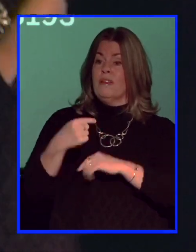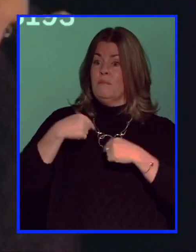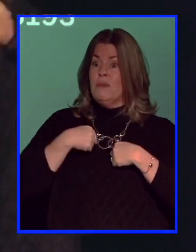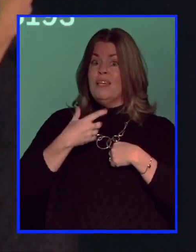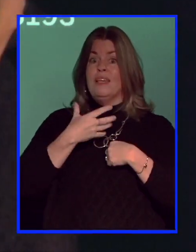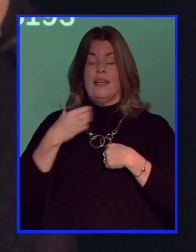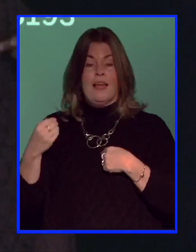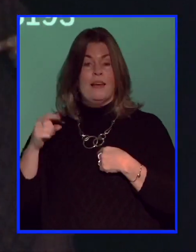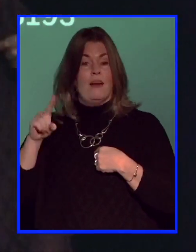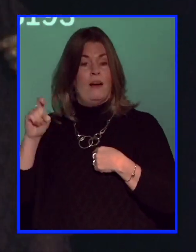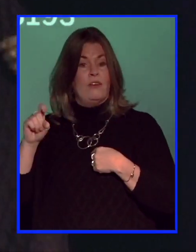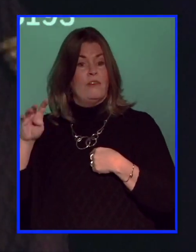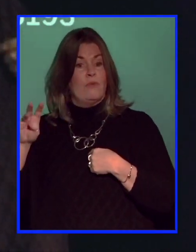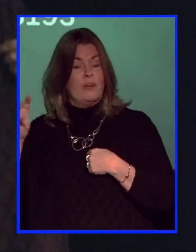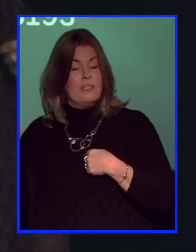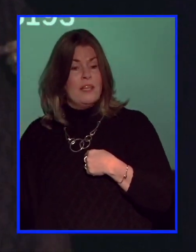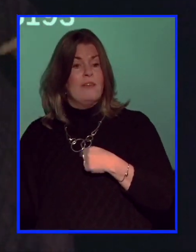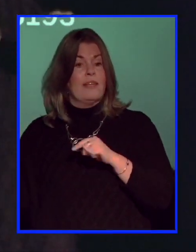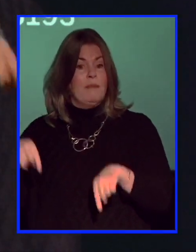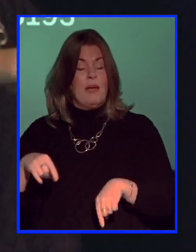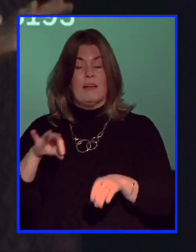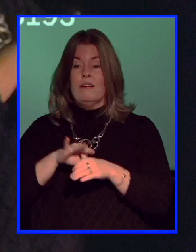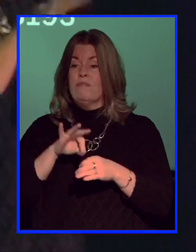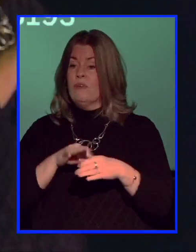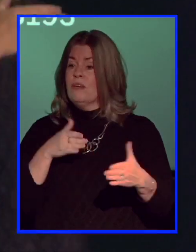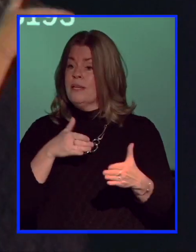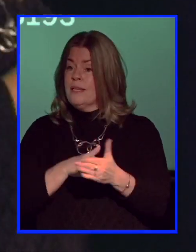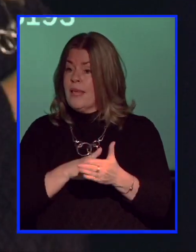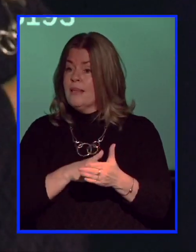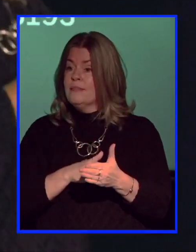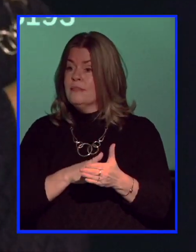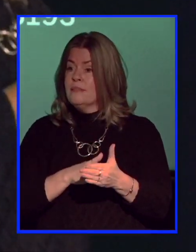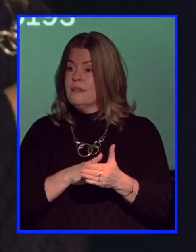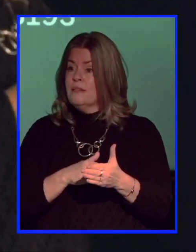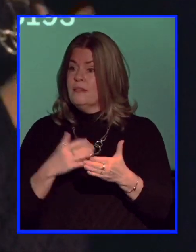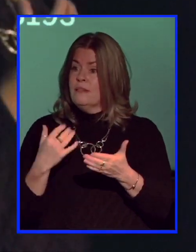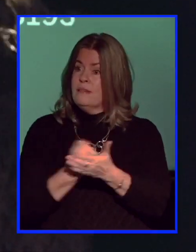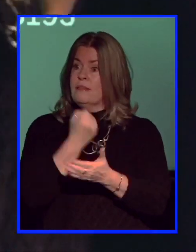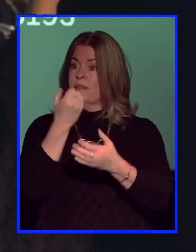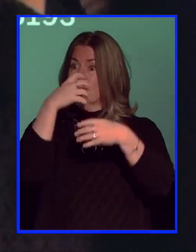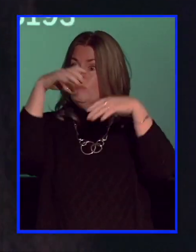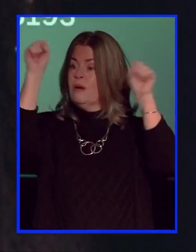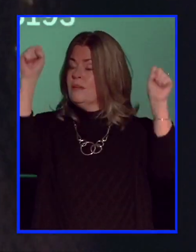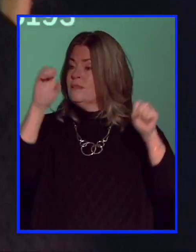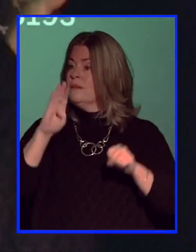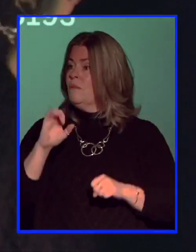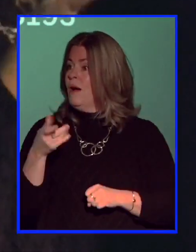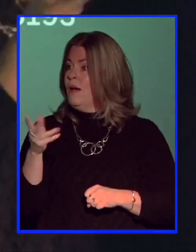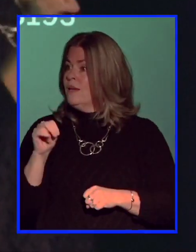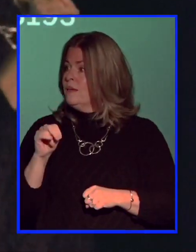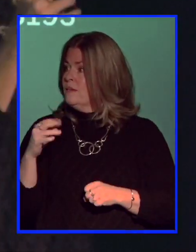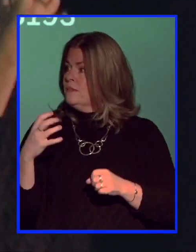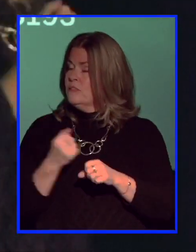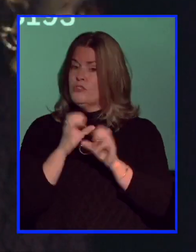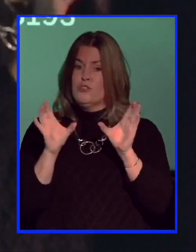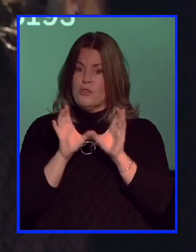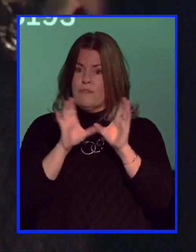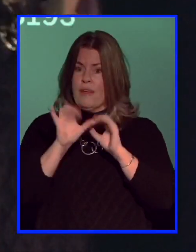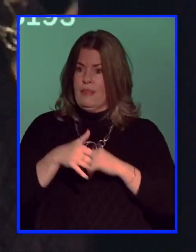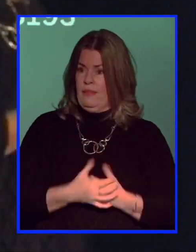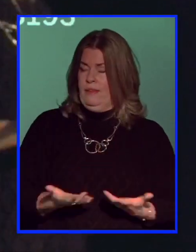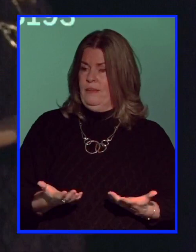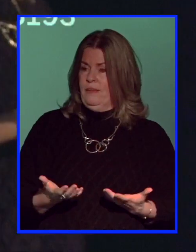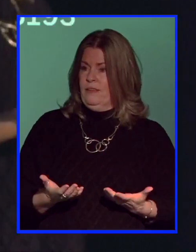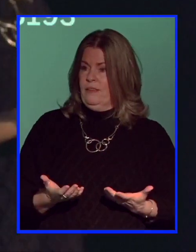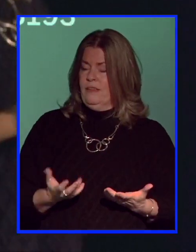voted against certifying Joe Biden as the President of the United States. And what that indicated was that we were in